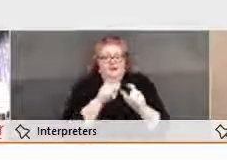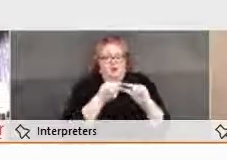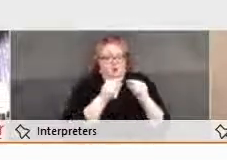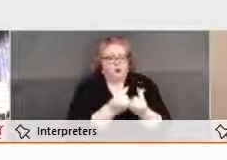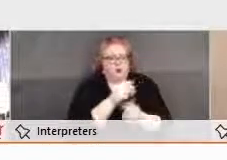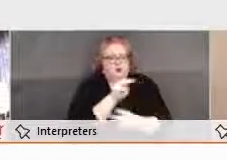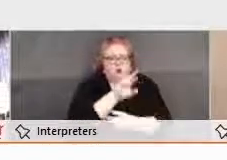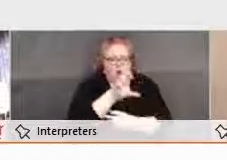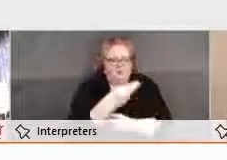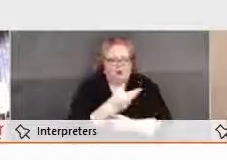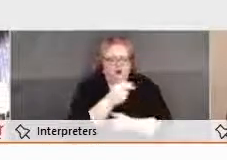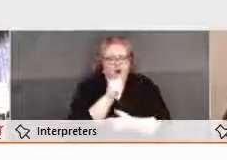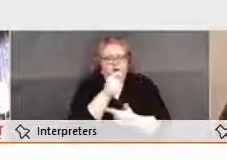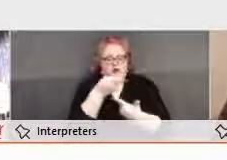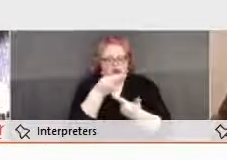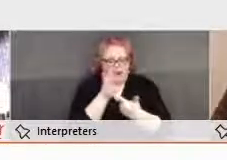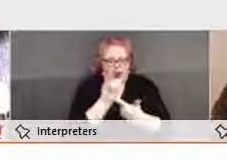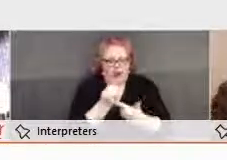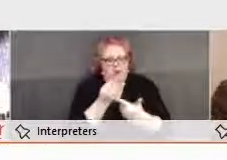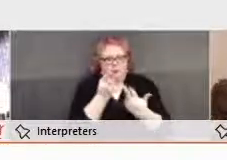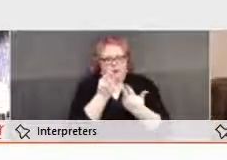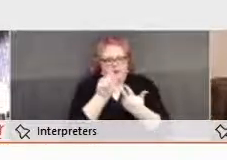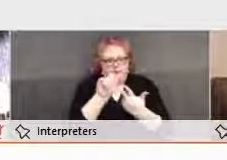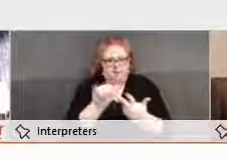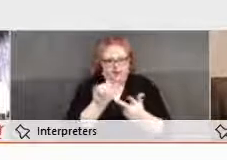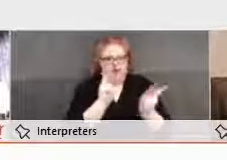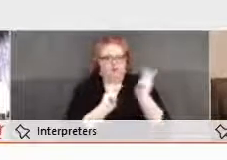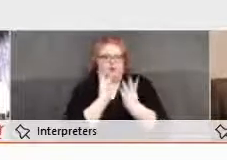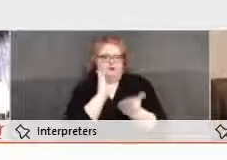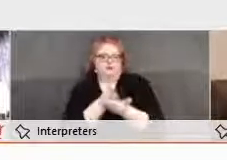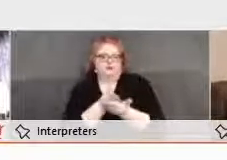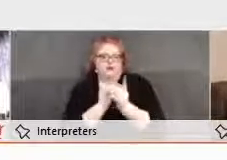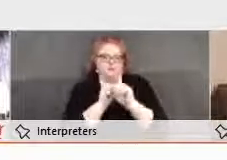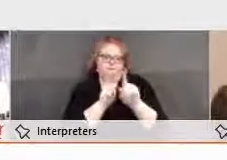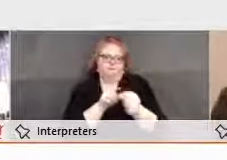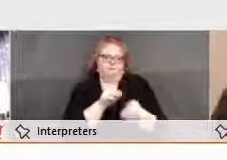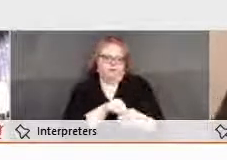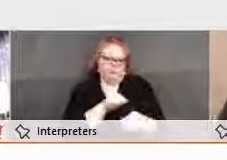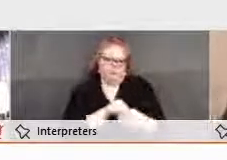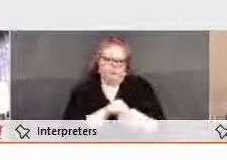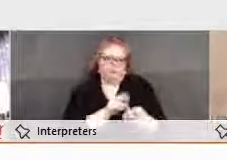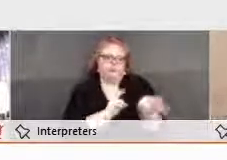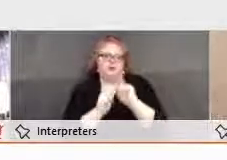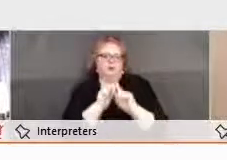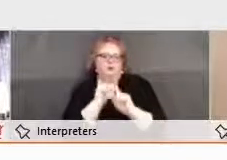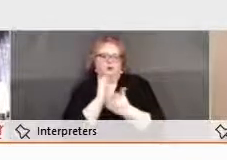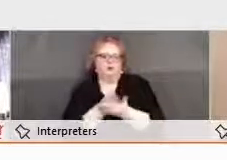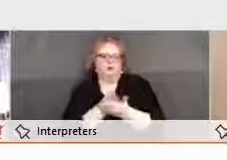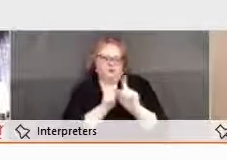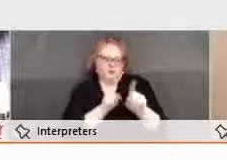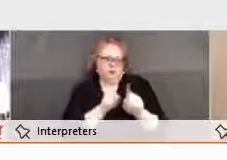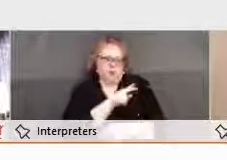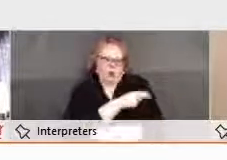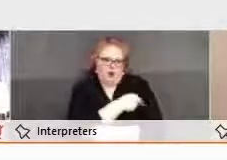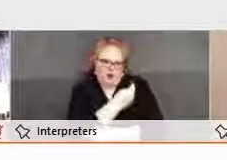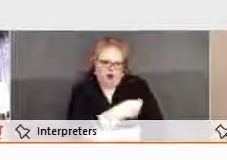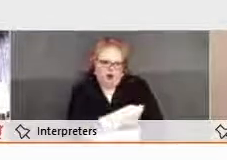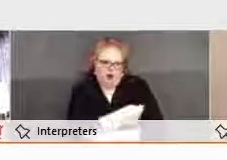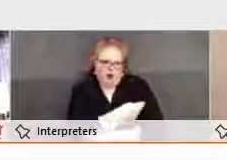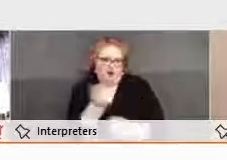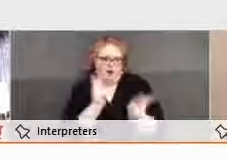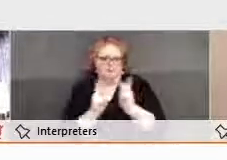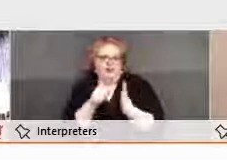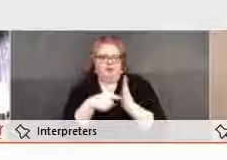April and May. People quit going to the doctor. People quit going to the hospital. People canceled